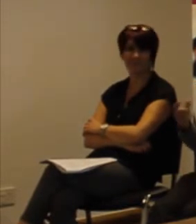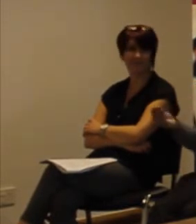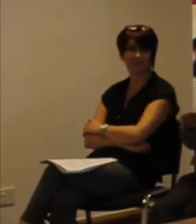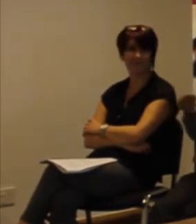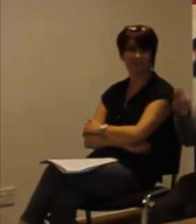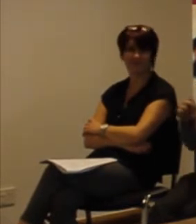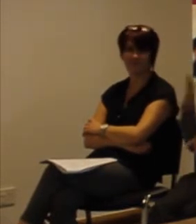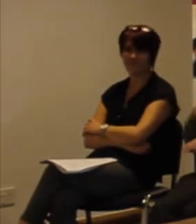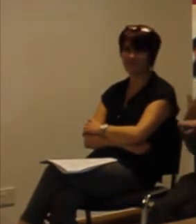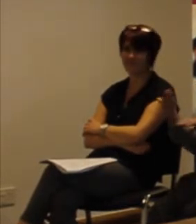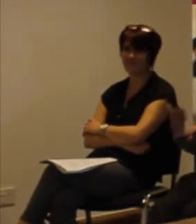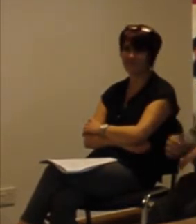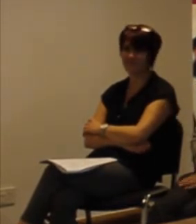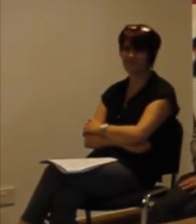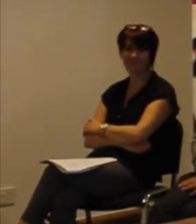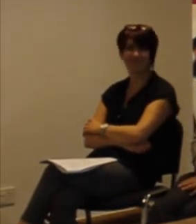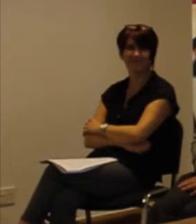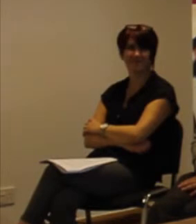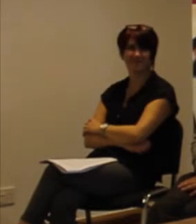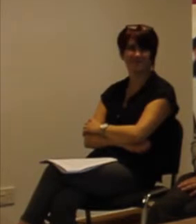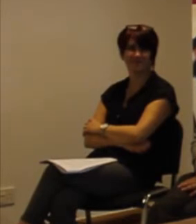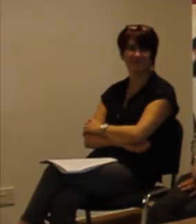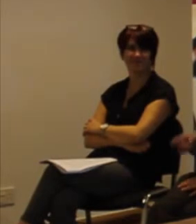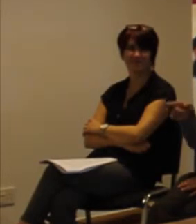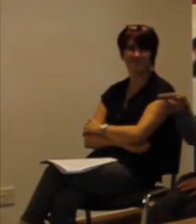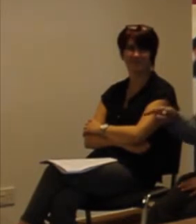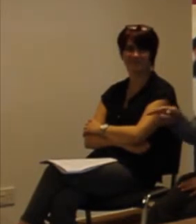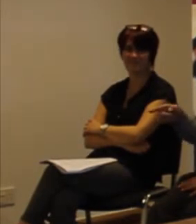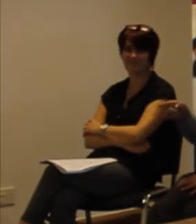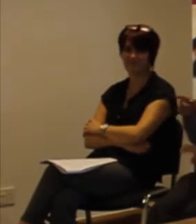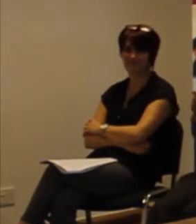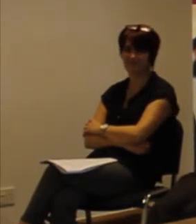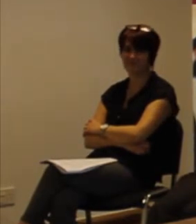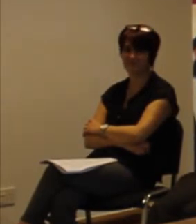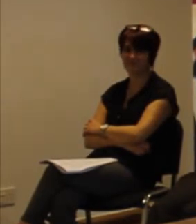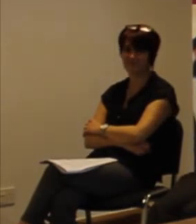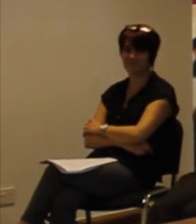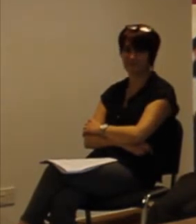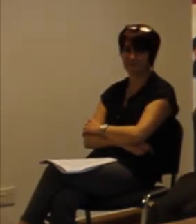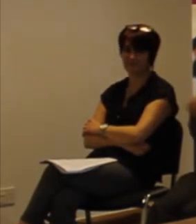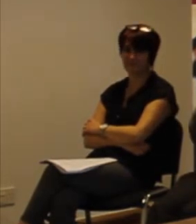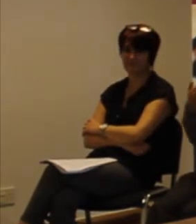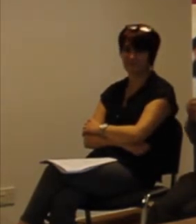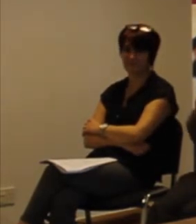to. The signer should have prior access to the content of the assessment for preparation.